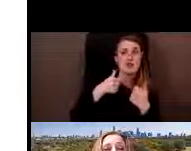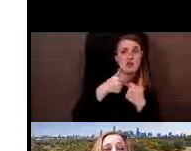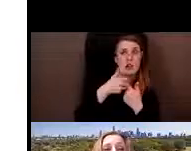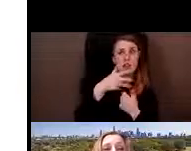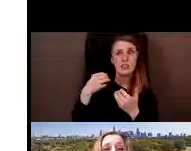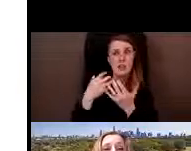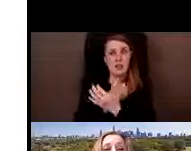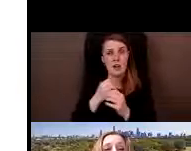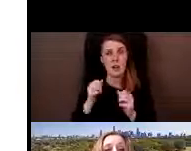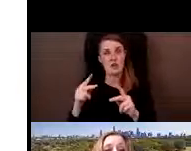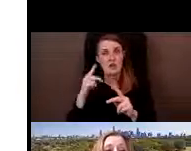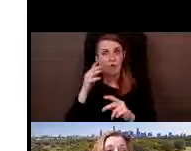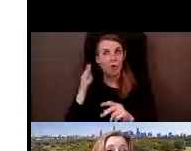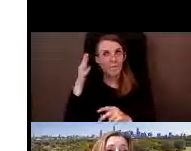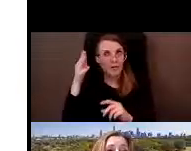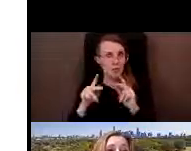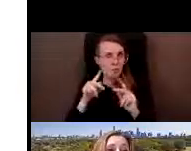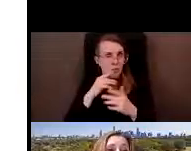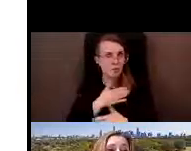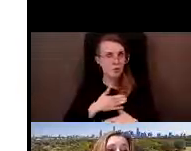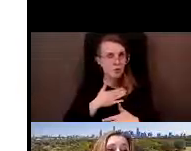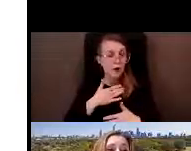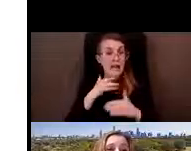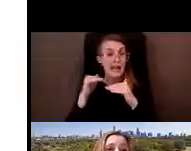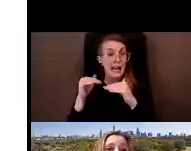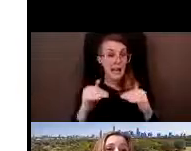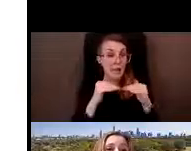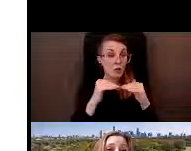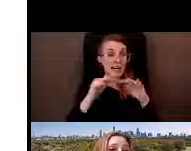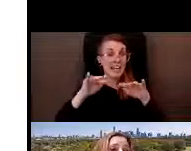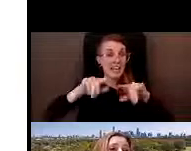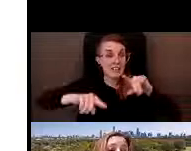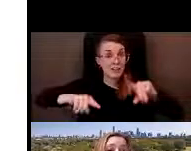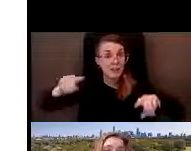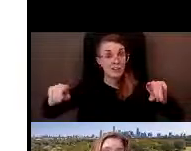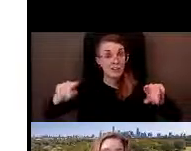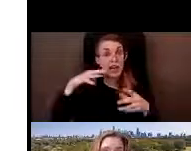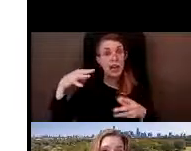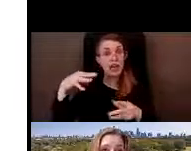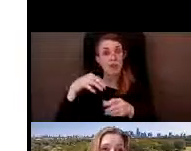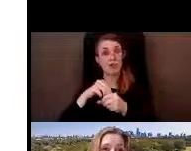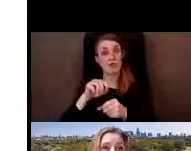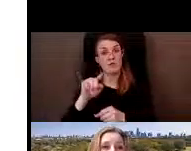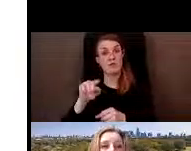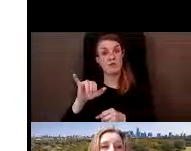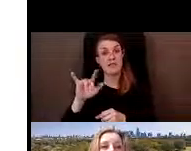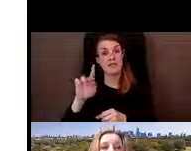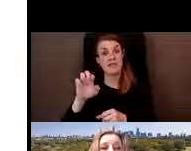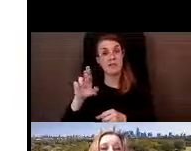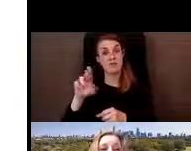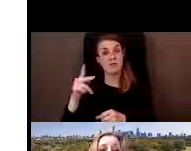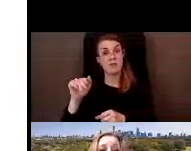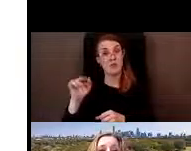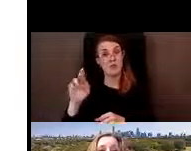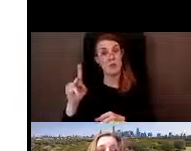enjoy. We have equity, diversity, and inclusion. So Zilker Park should serve the entire community of Austin and align